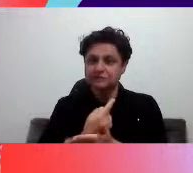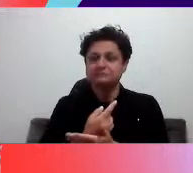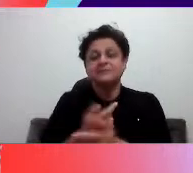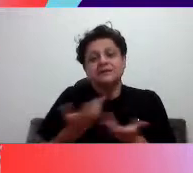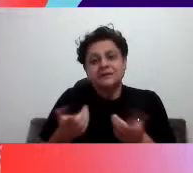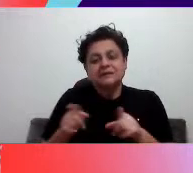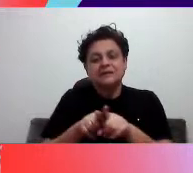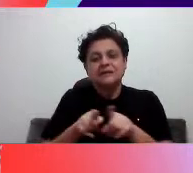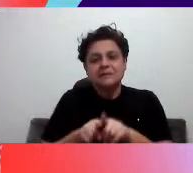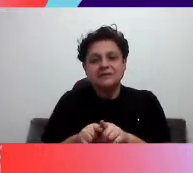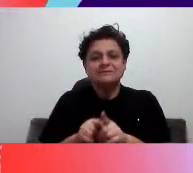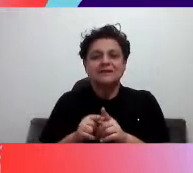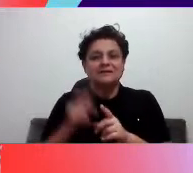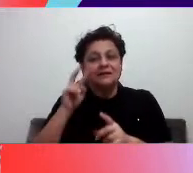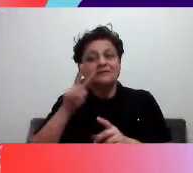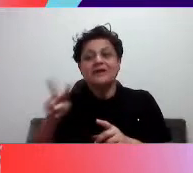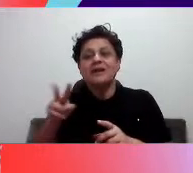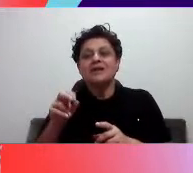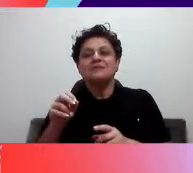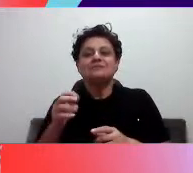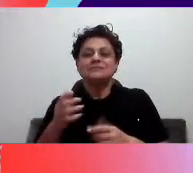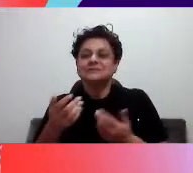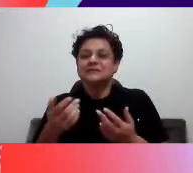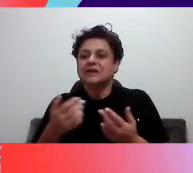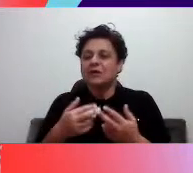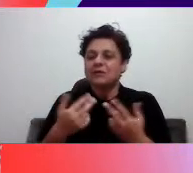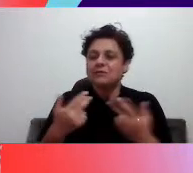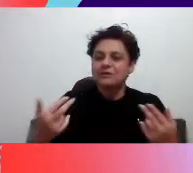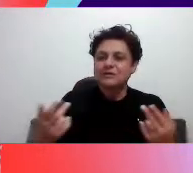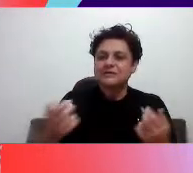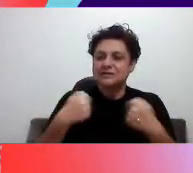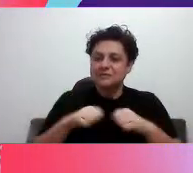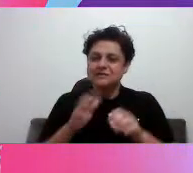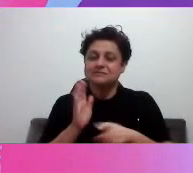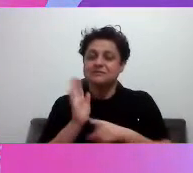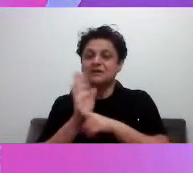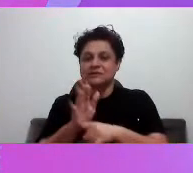questions. I can come back and answer those too. Thank you very much.